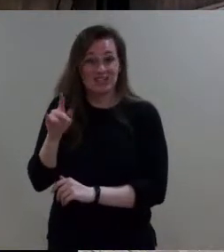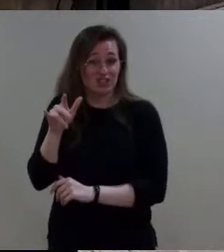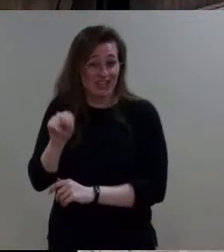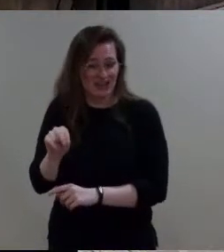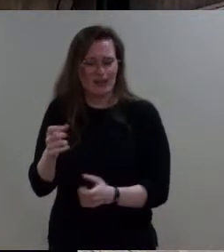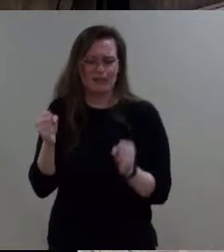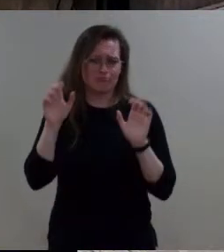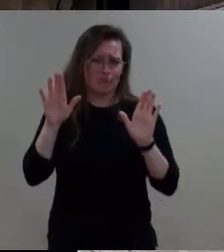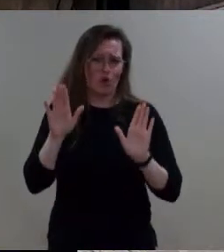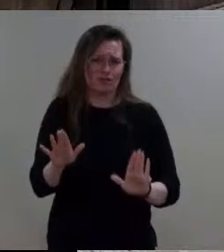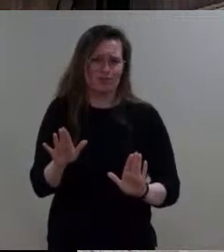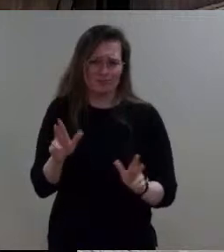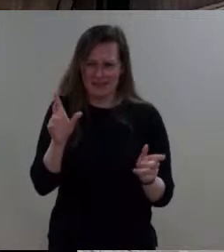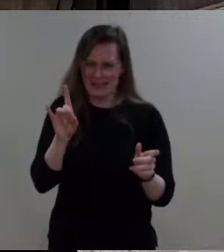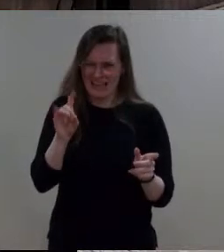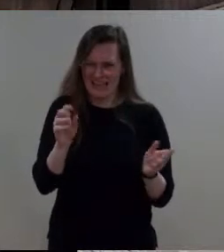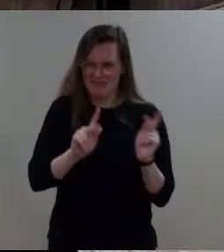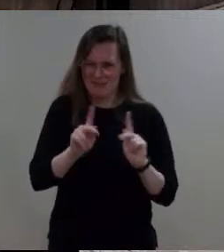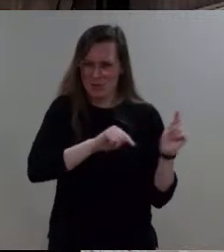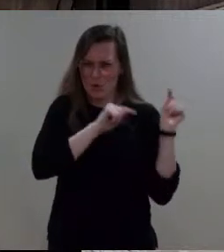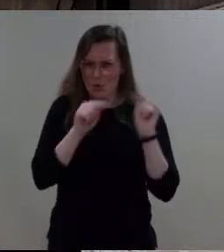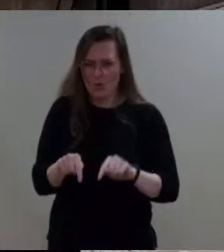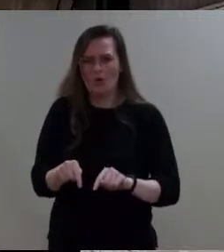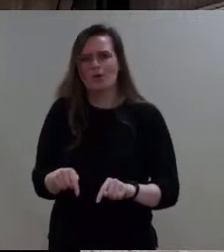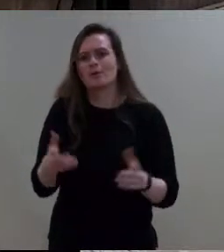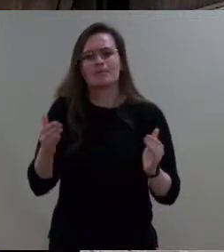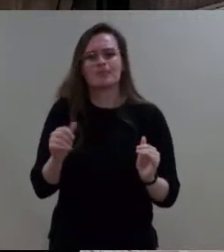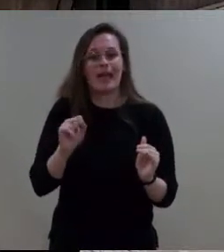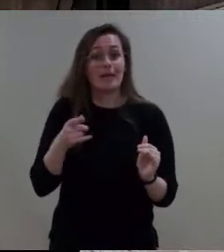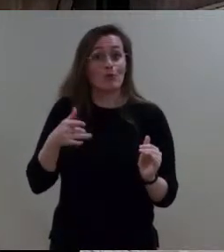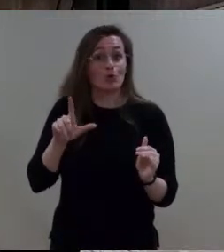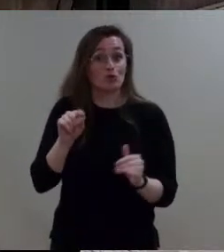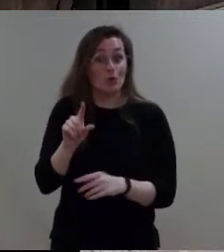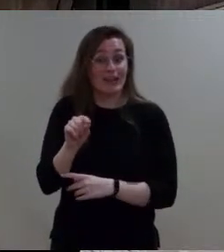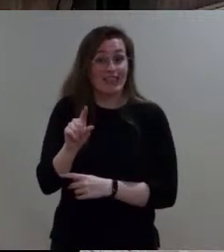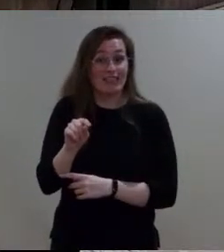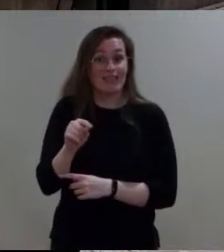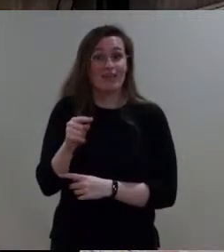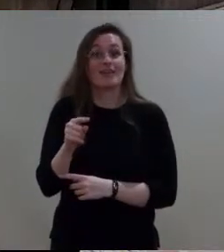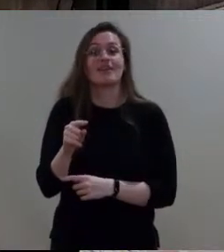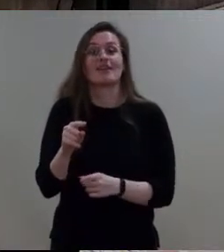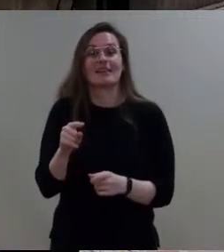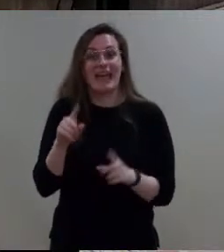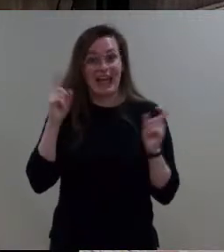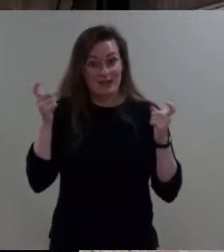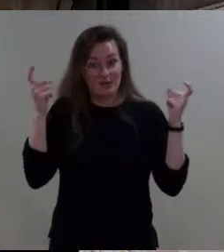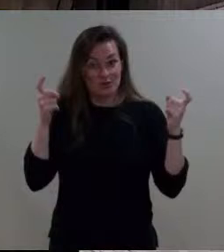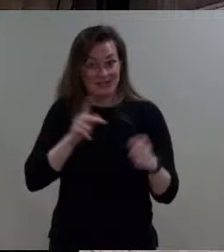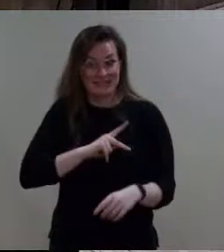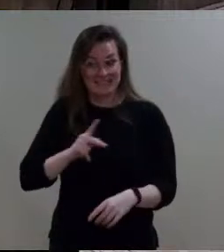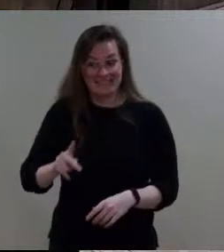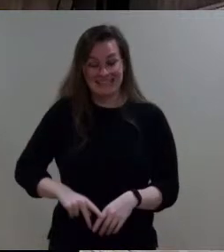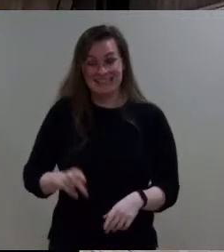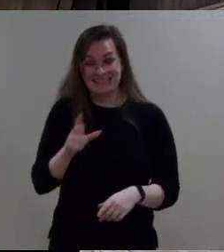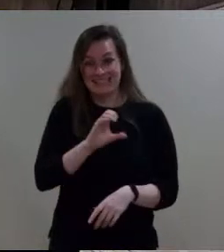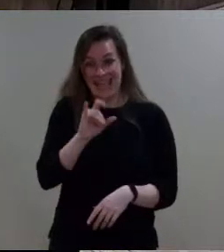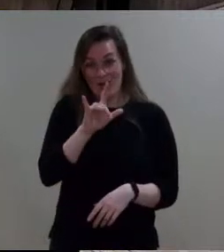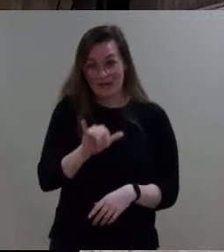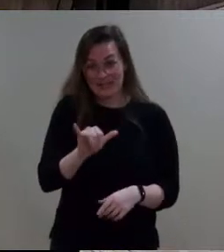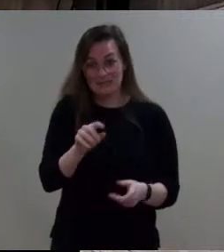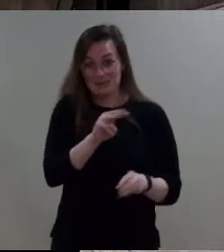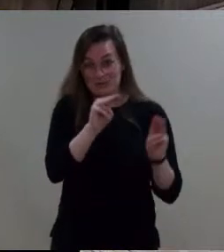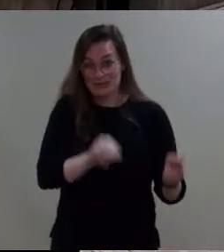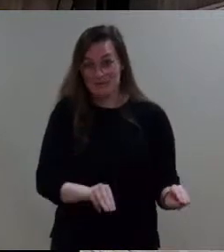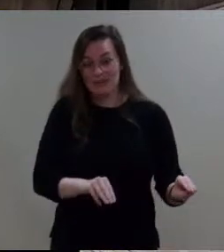there. April the 20th was the 120th anniversary of the Kings County Museum. I attended that. And April the 18th was